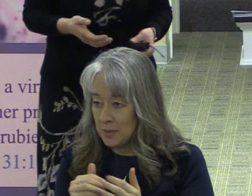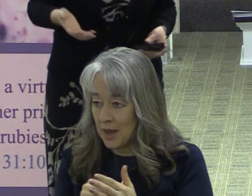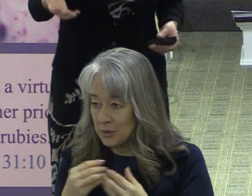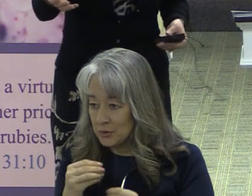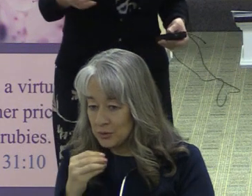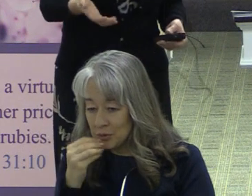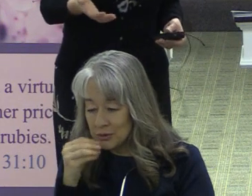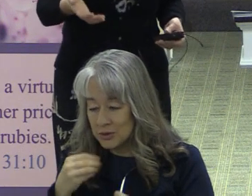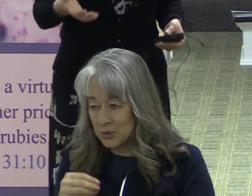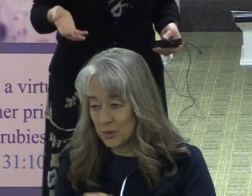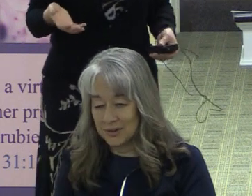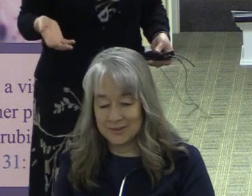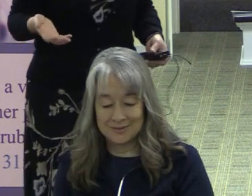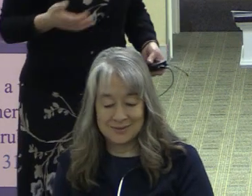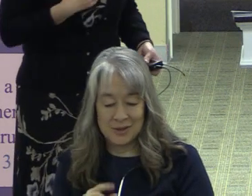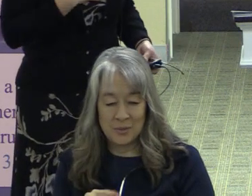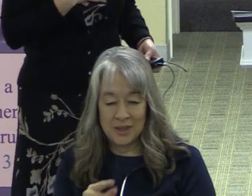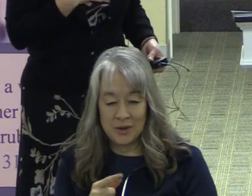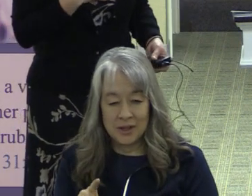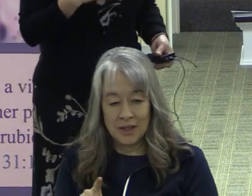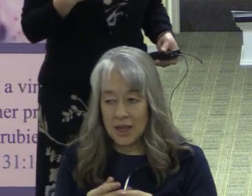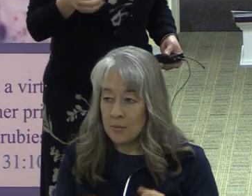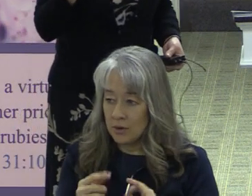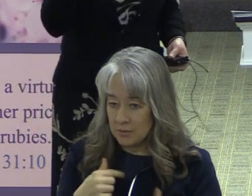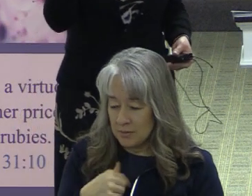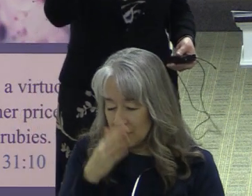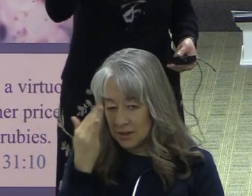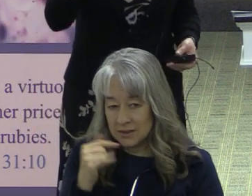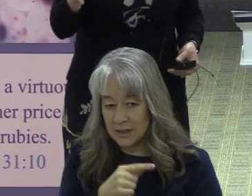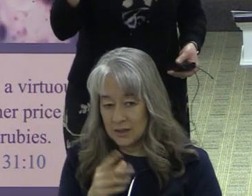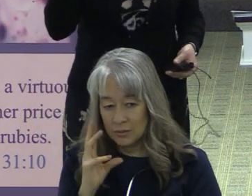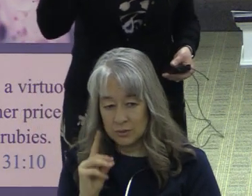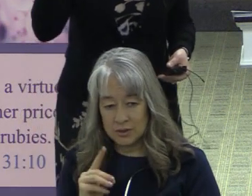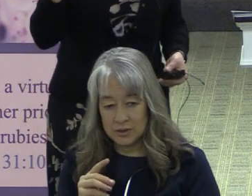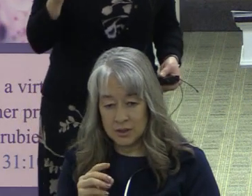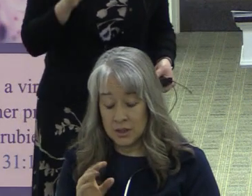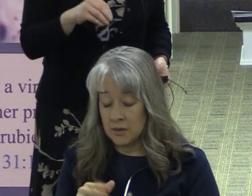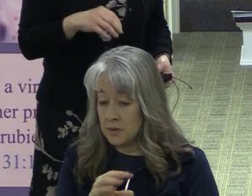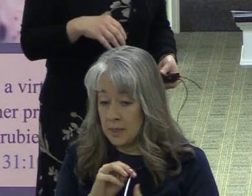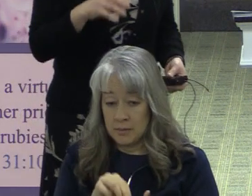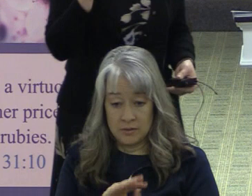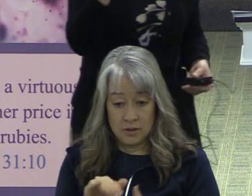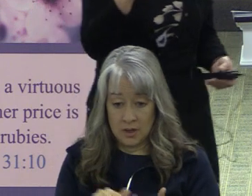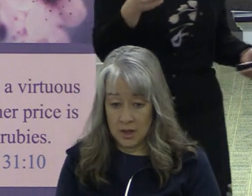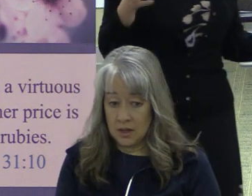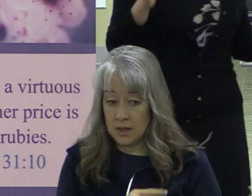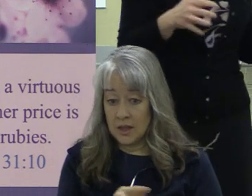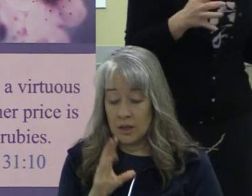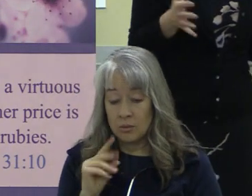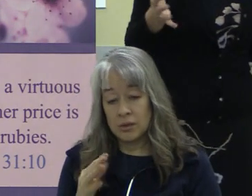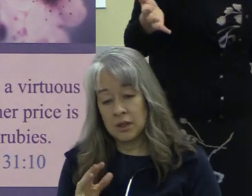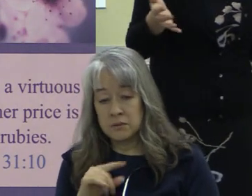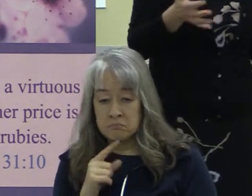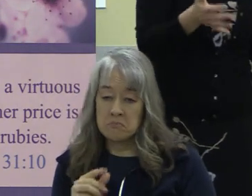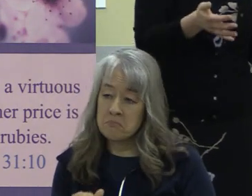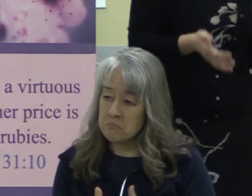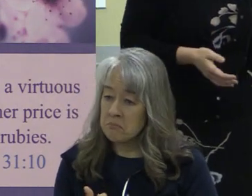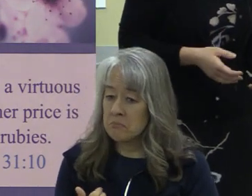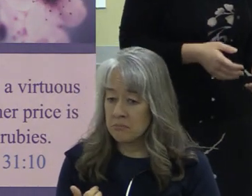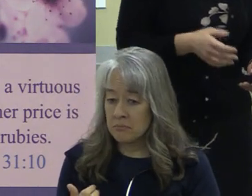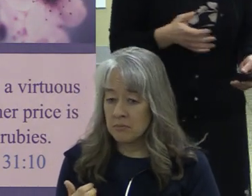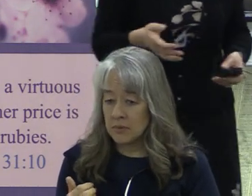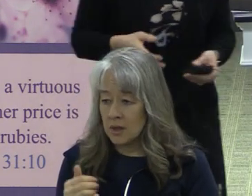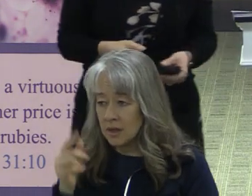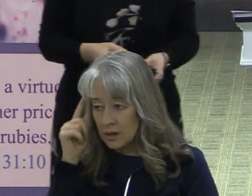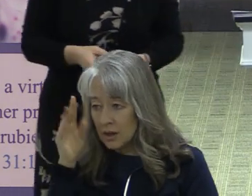and they would, but they were like important to me because they would, even in the midst of all that, they would kind of like say, "Hey, God's